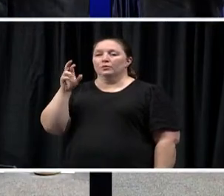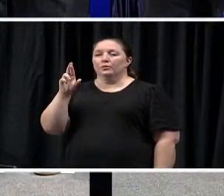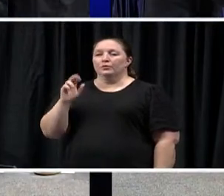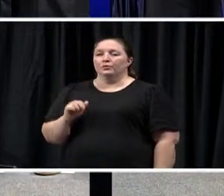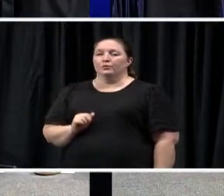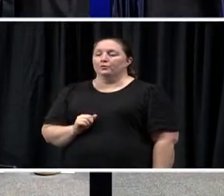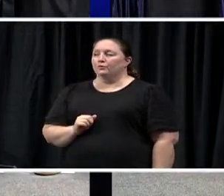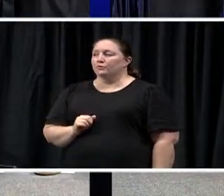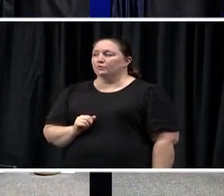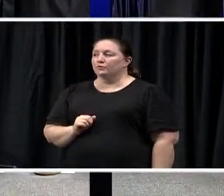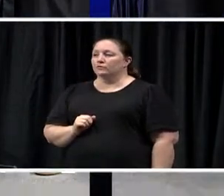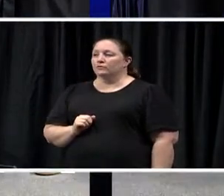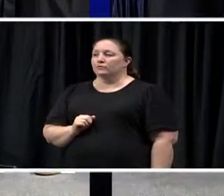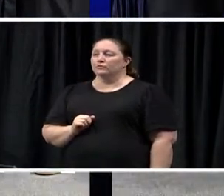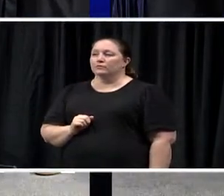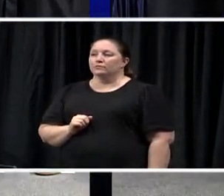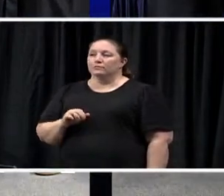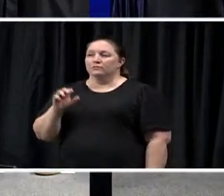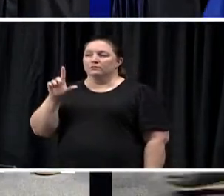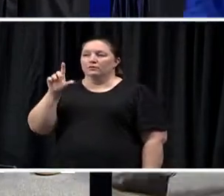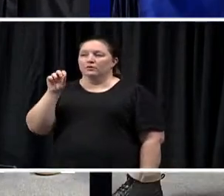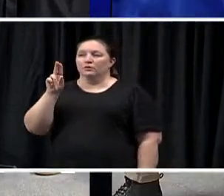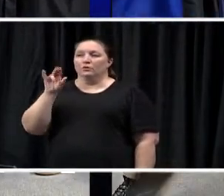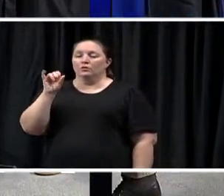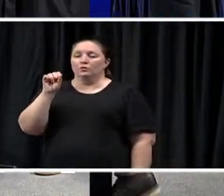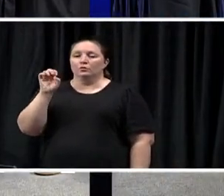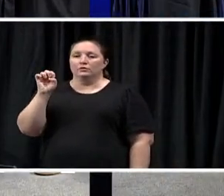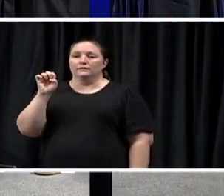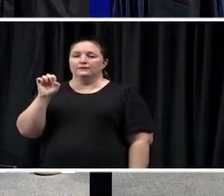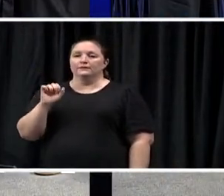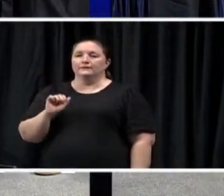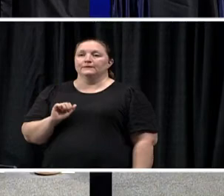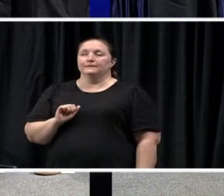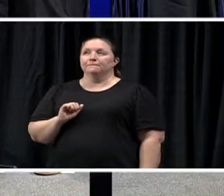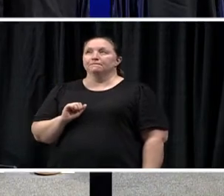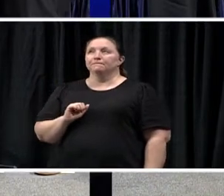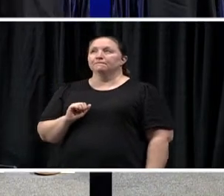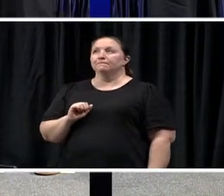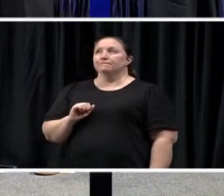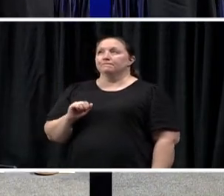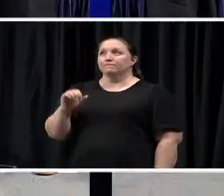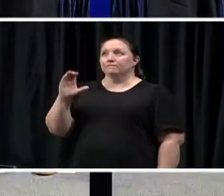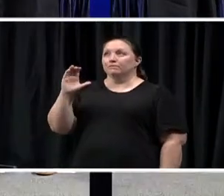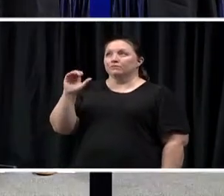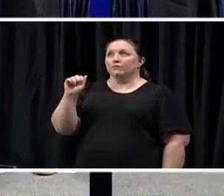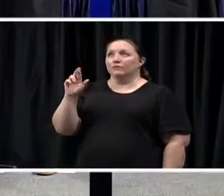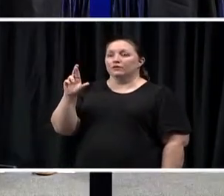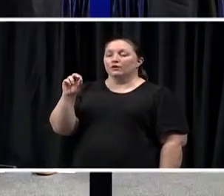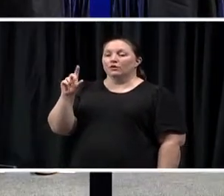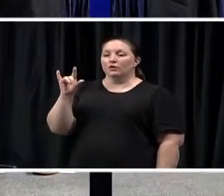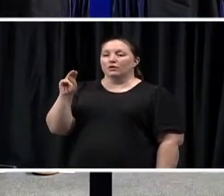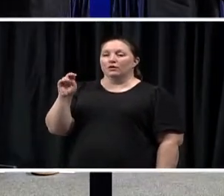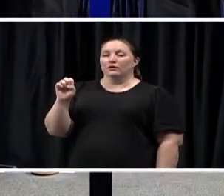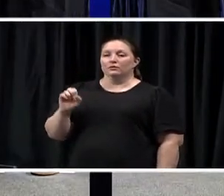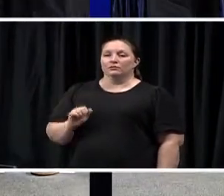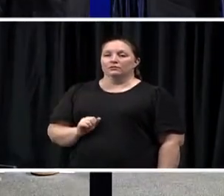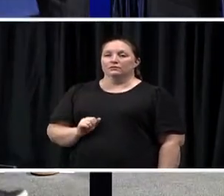Diener. Luis Alberto Cruz. Carolyn Jocelyn